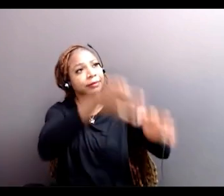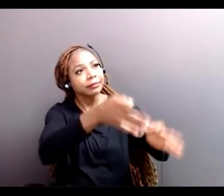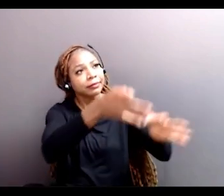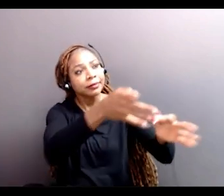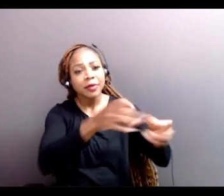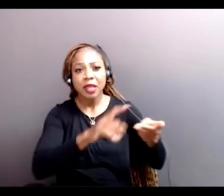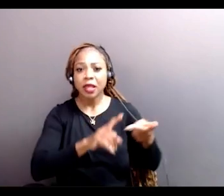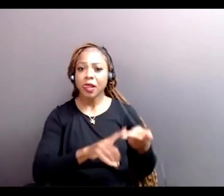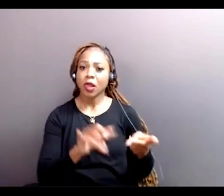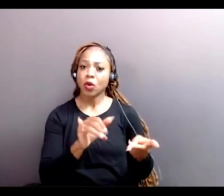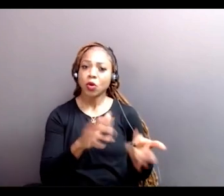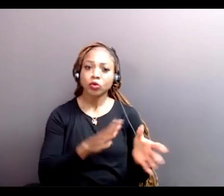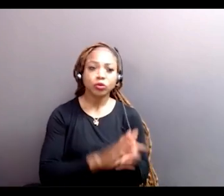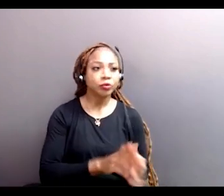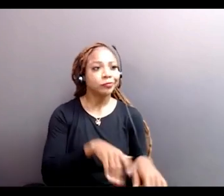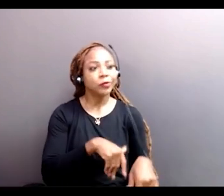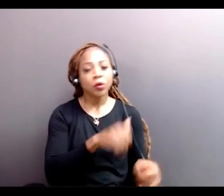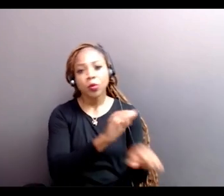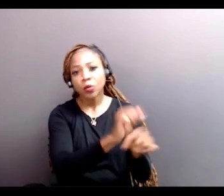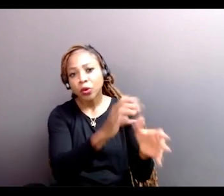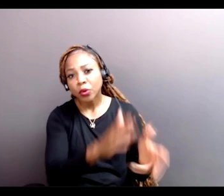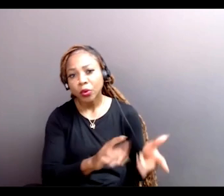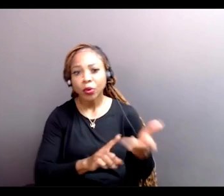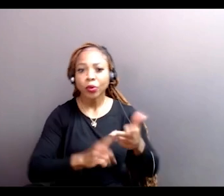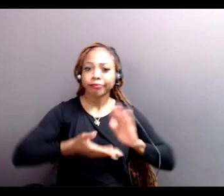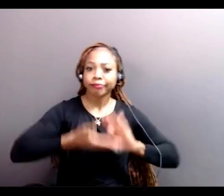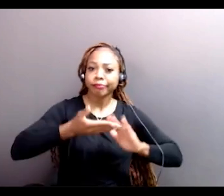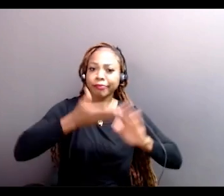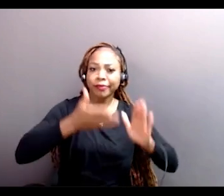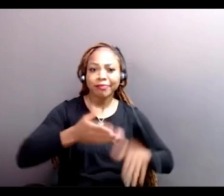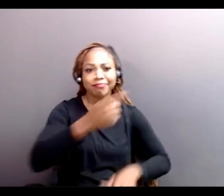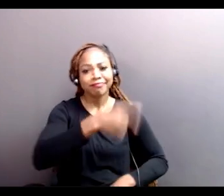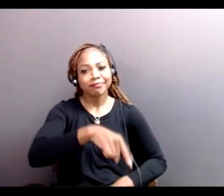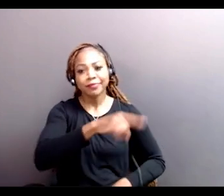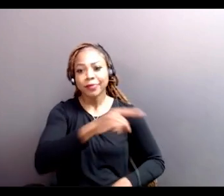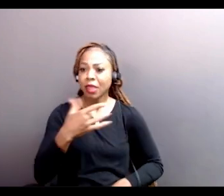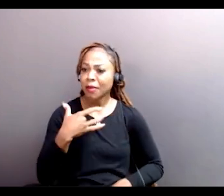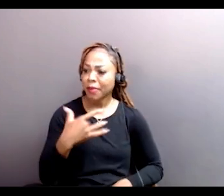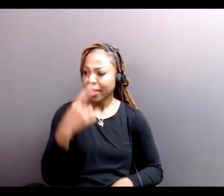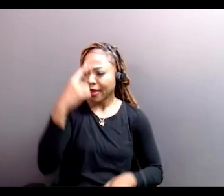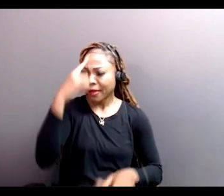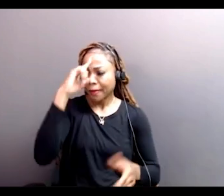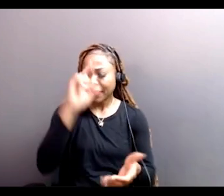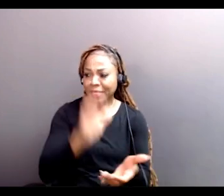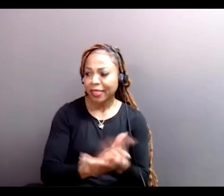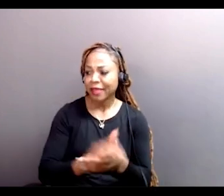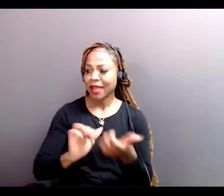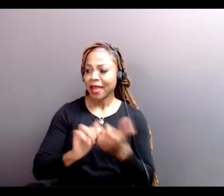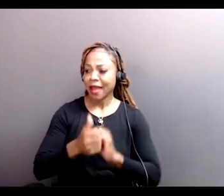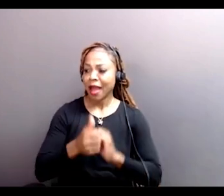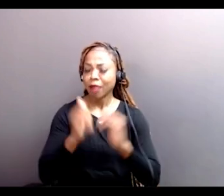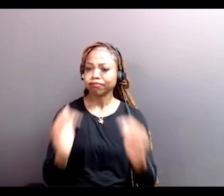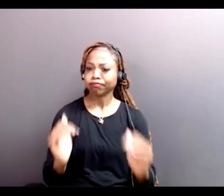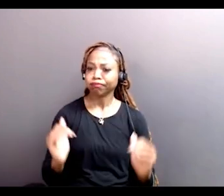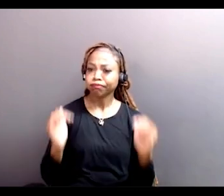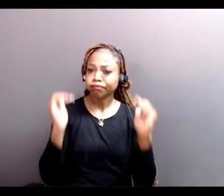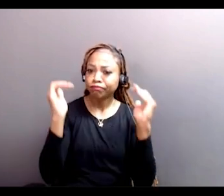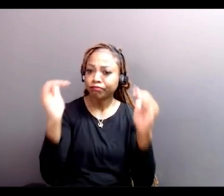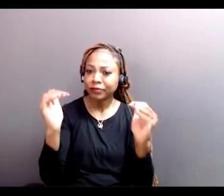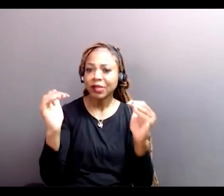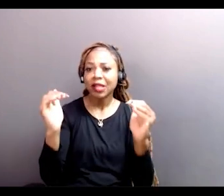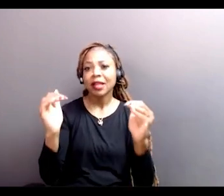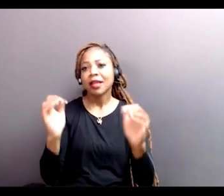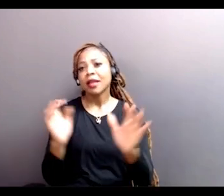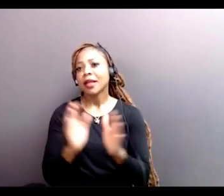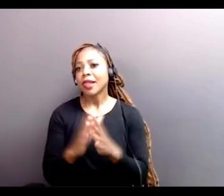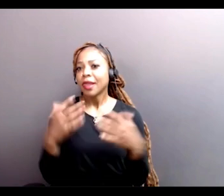and practitioners and administrators who often think the best way to having better health